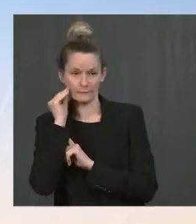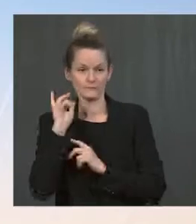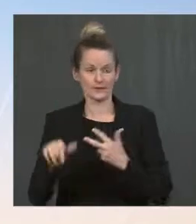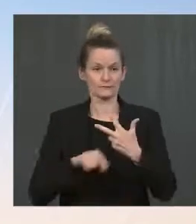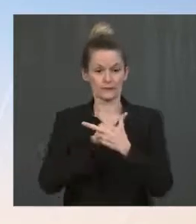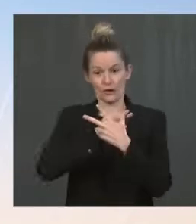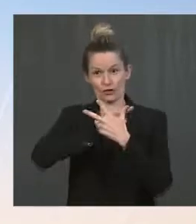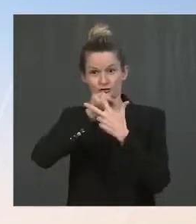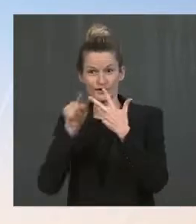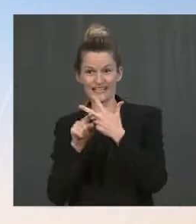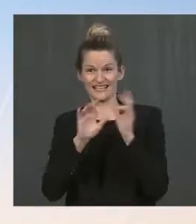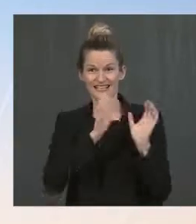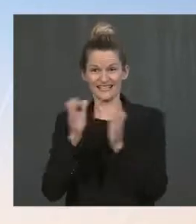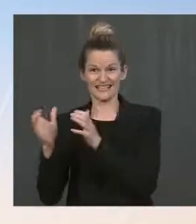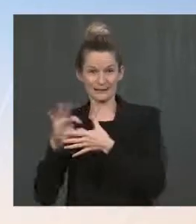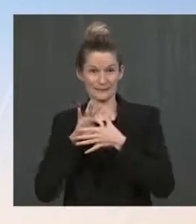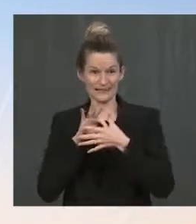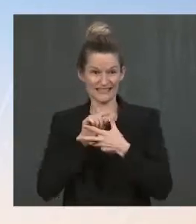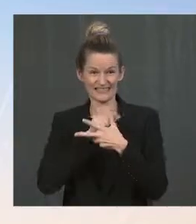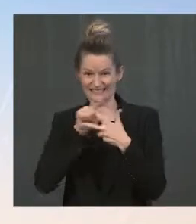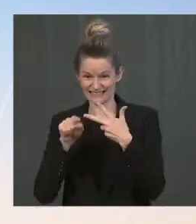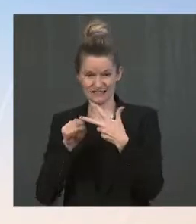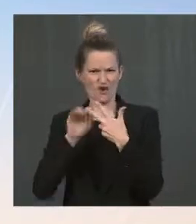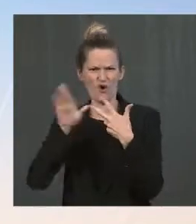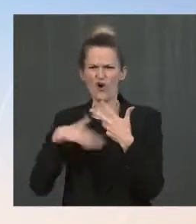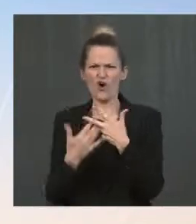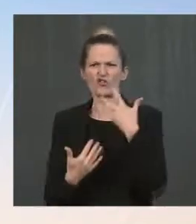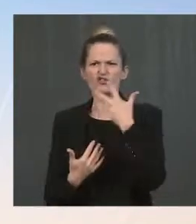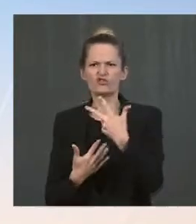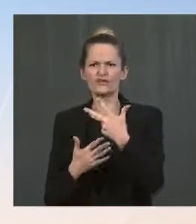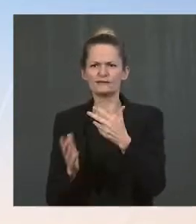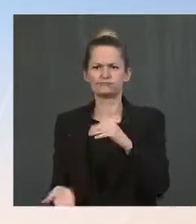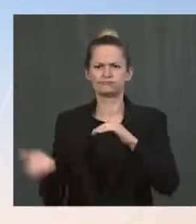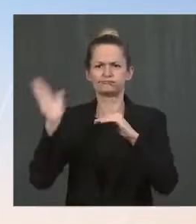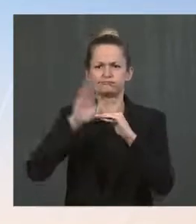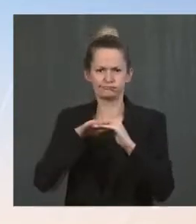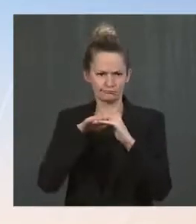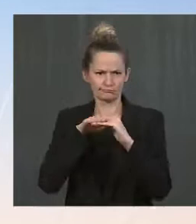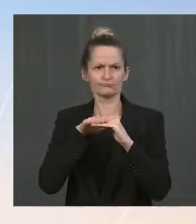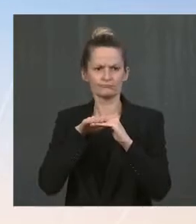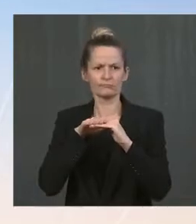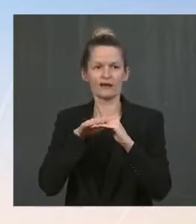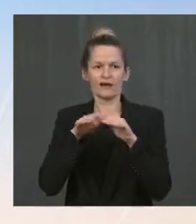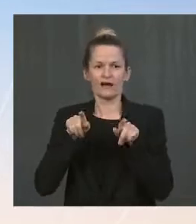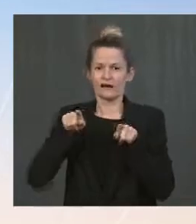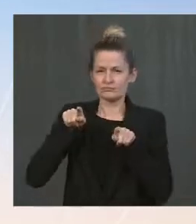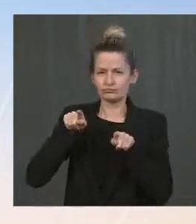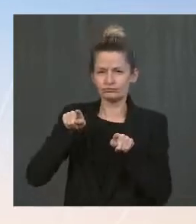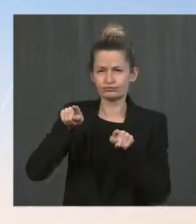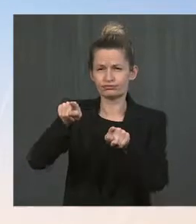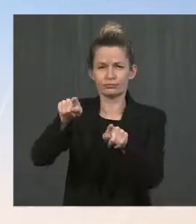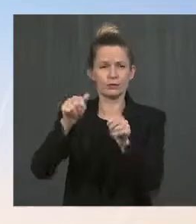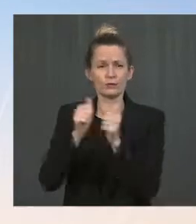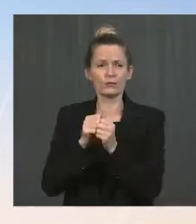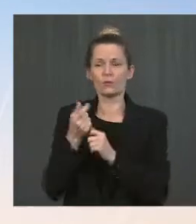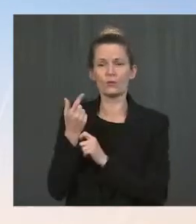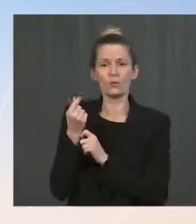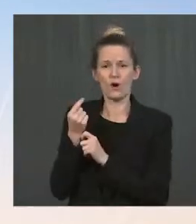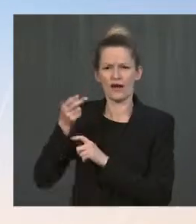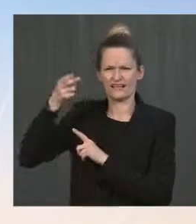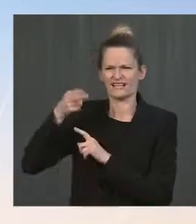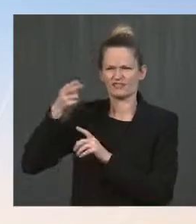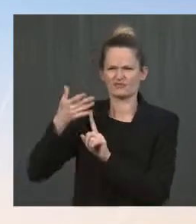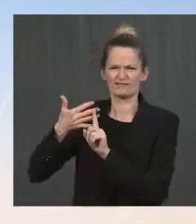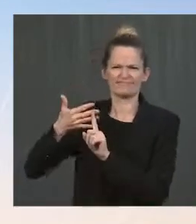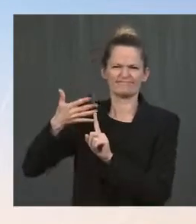seen price increases that are more in line with historical norms. And we've seen some categories, for example, fresh fruits and vegetables,